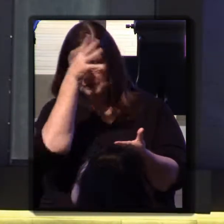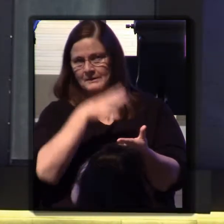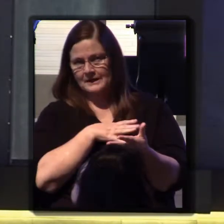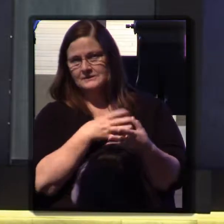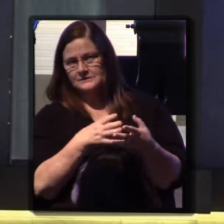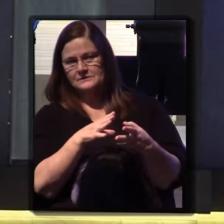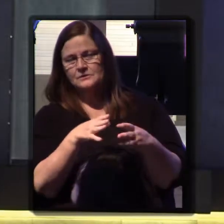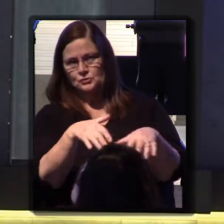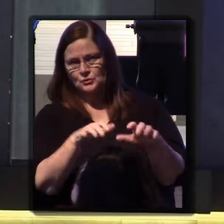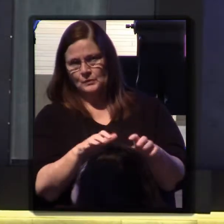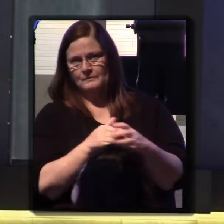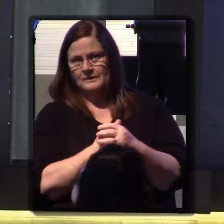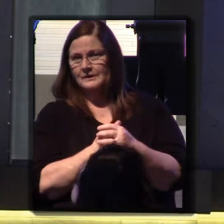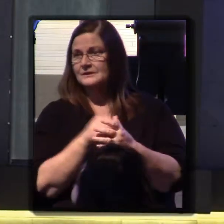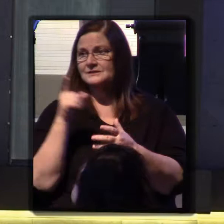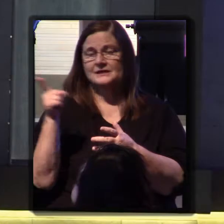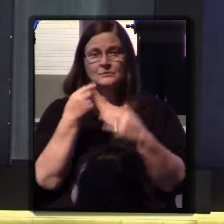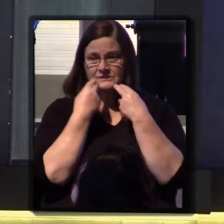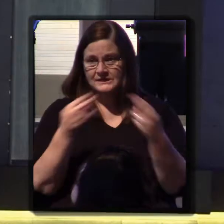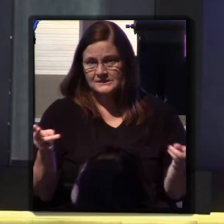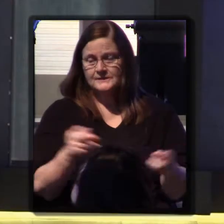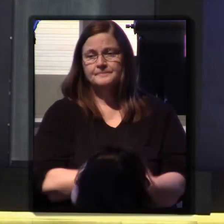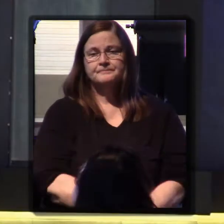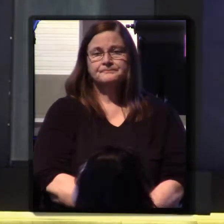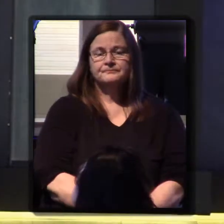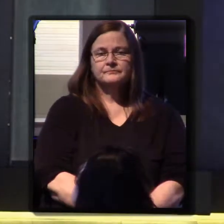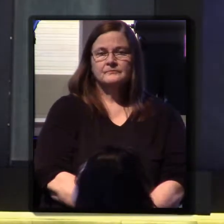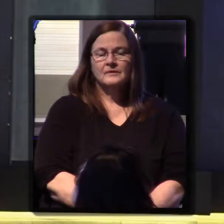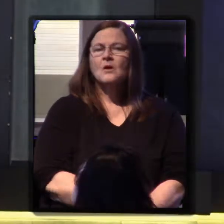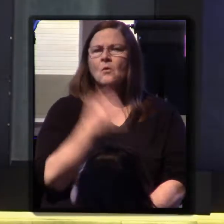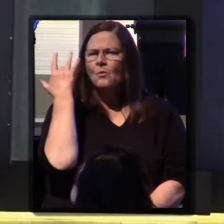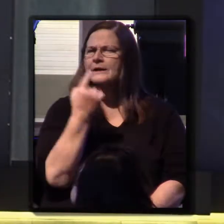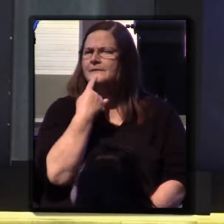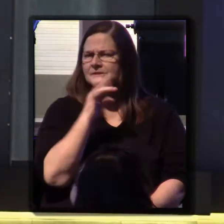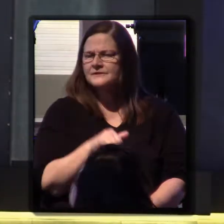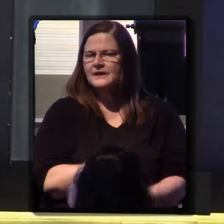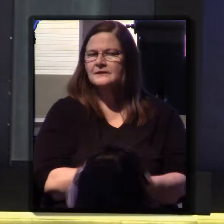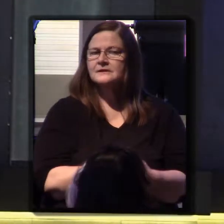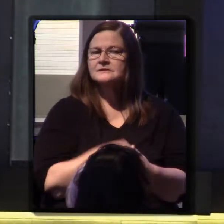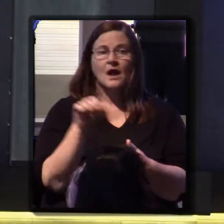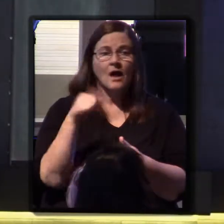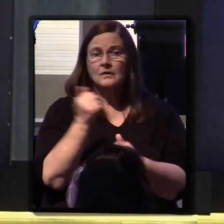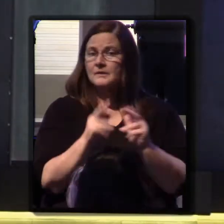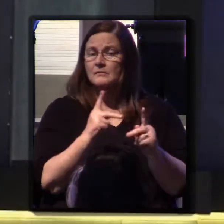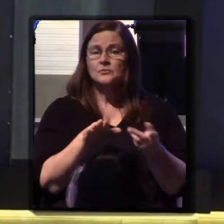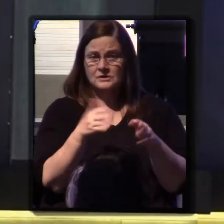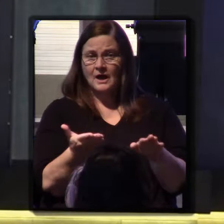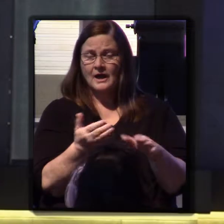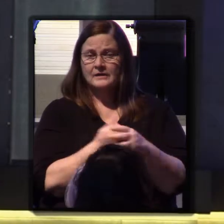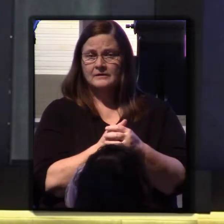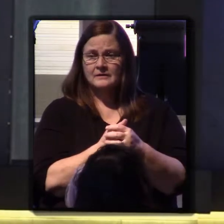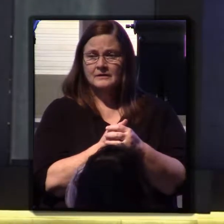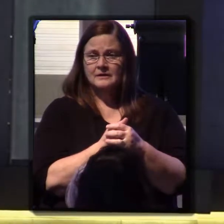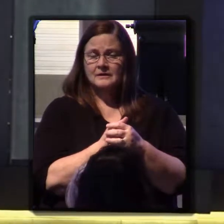had done no violence, nor was there any deceit in his mouth. Now, why would he mention that? He would mention